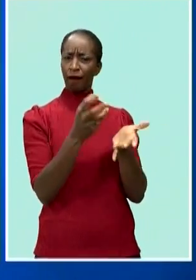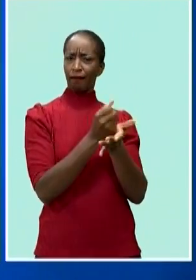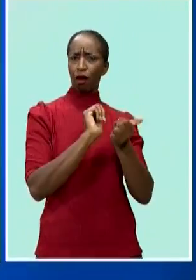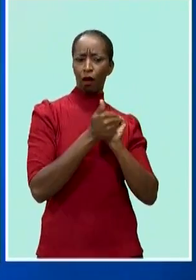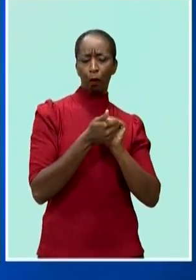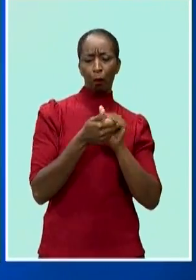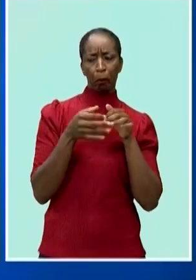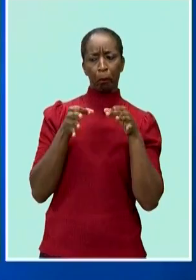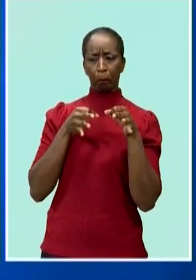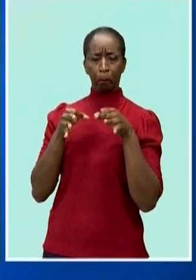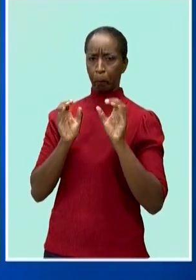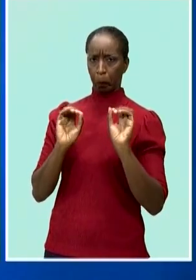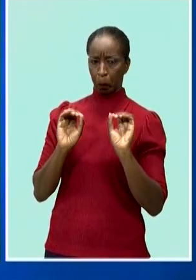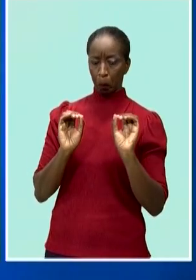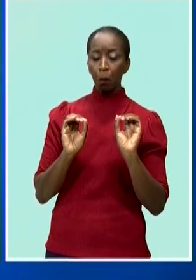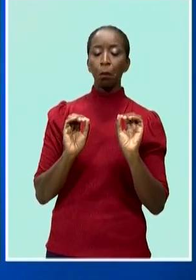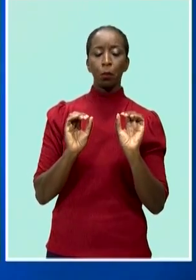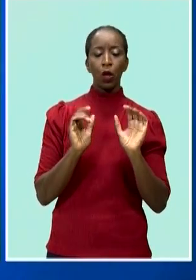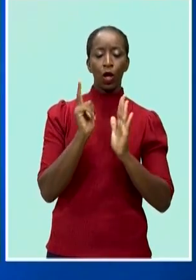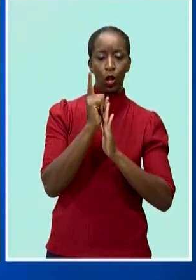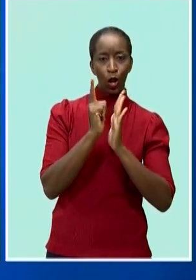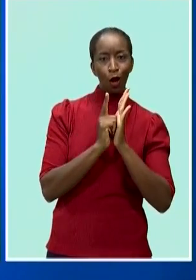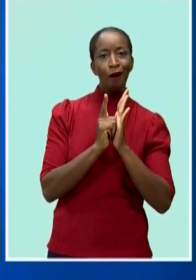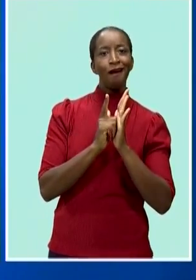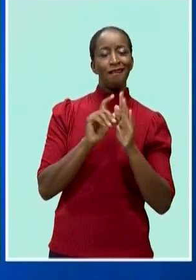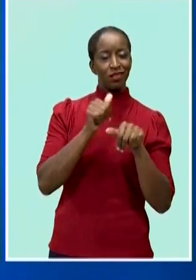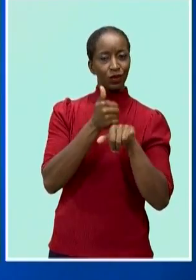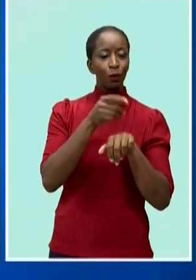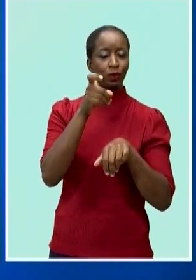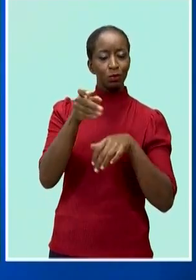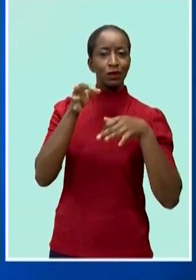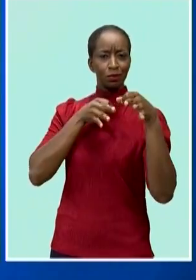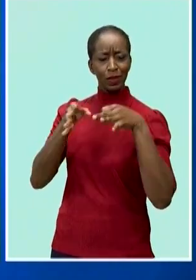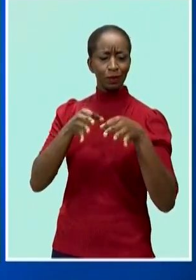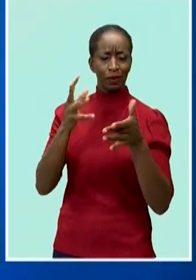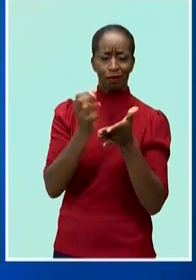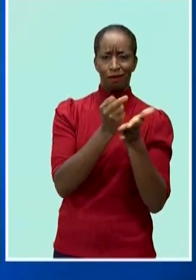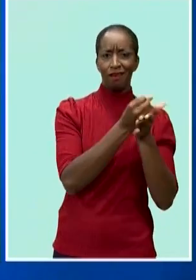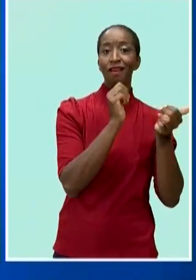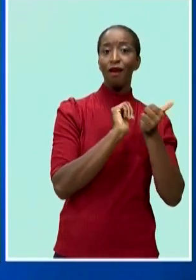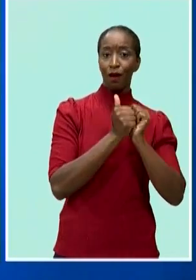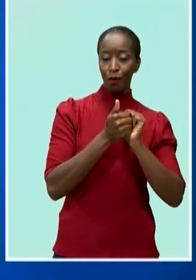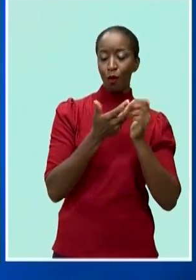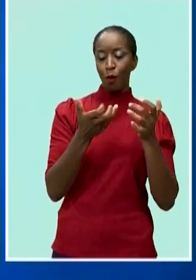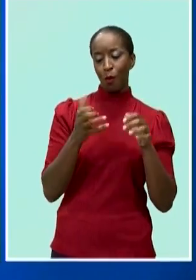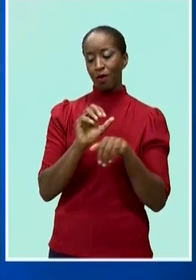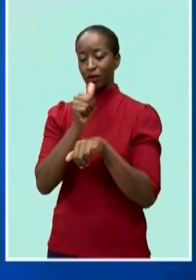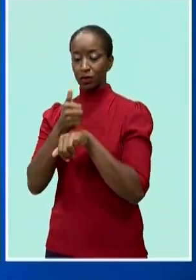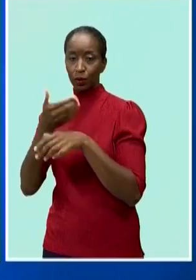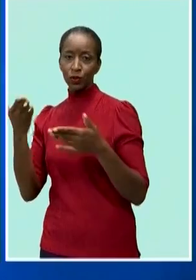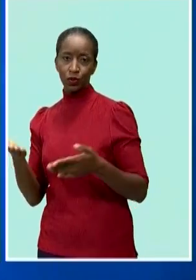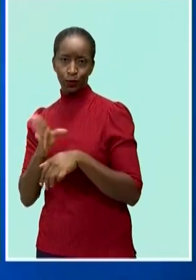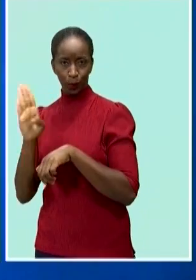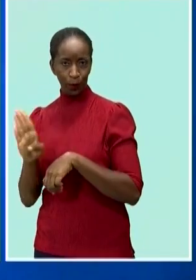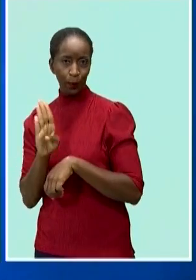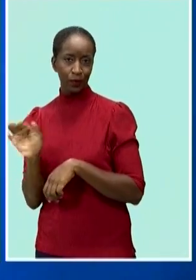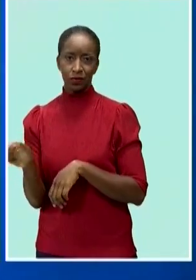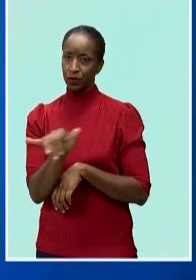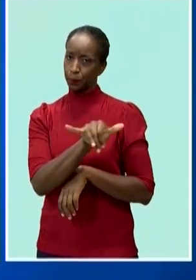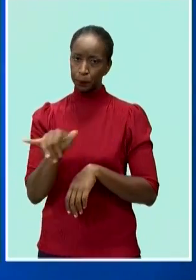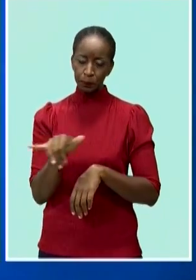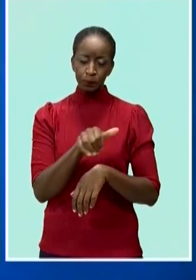you also have unexplained wealth legislation, because oftentimes there are persons who